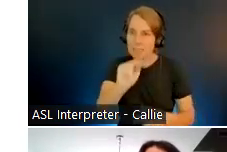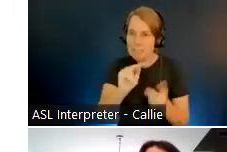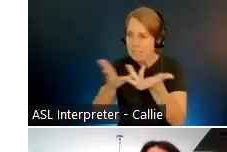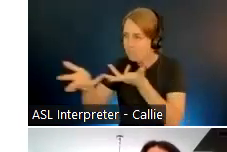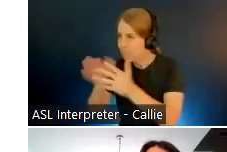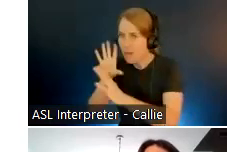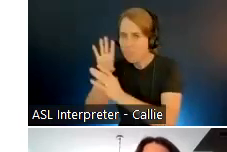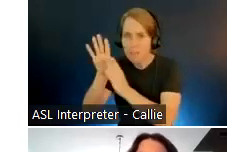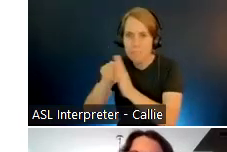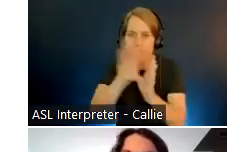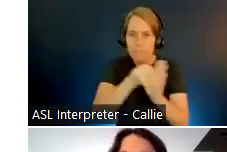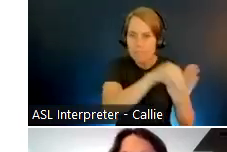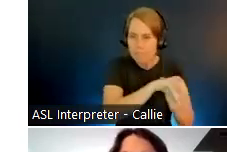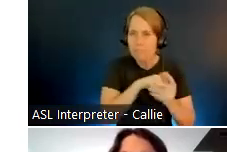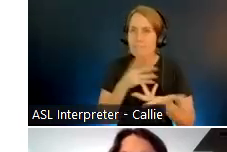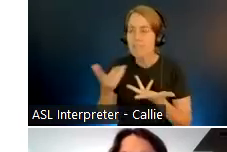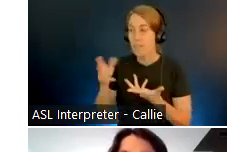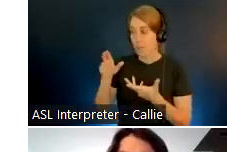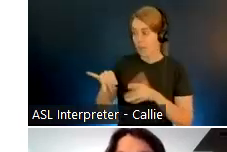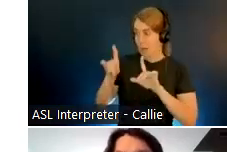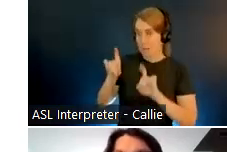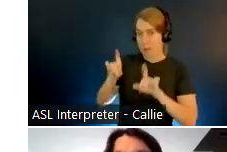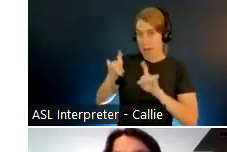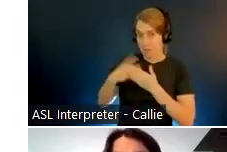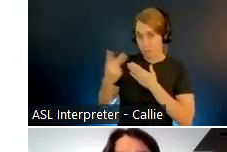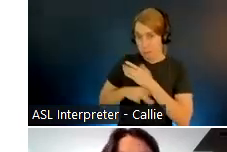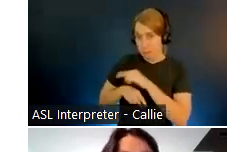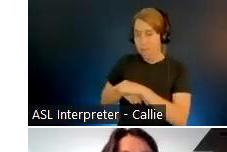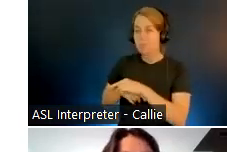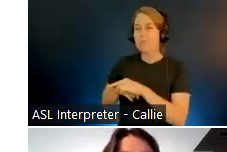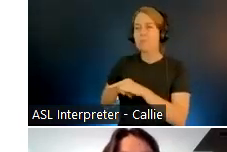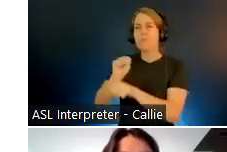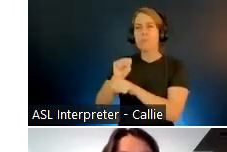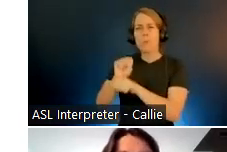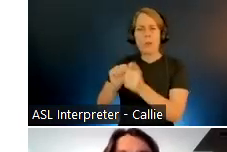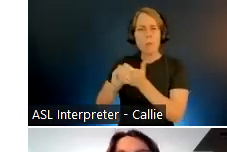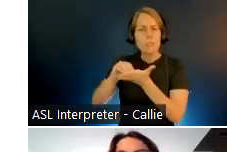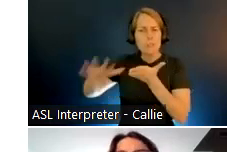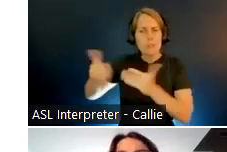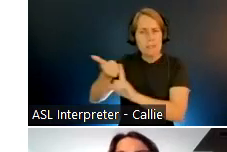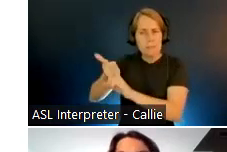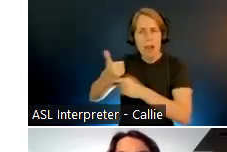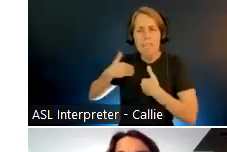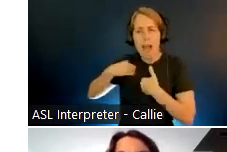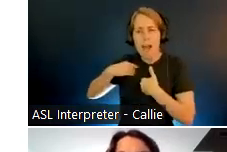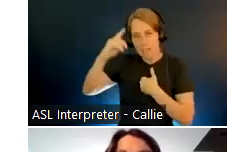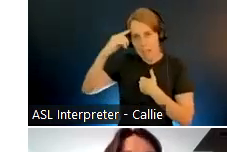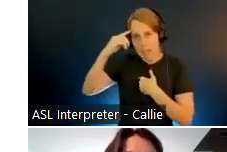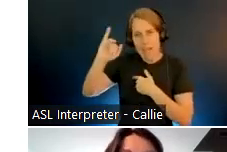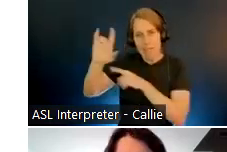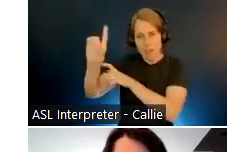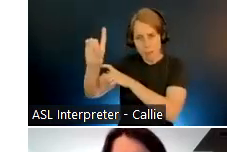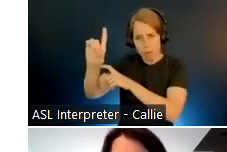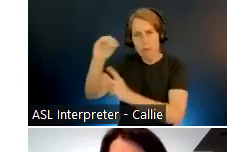we were working with students with mainly intellectual and developmental disabilities, students that